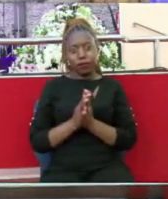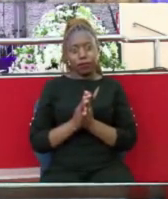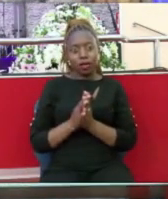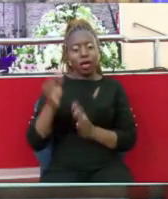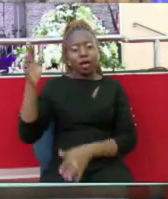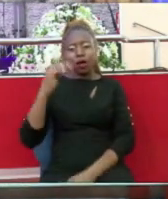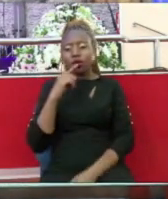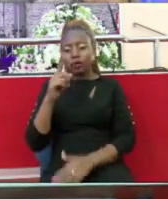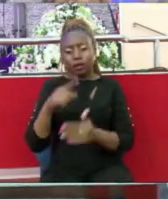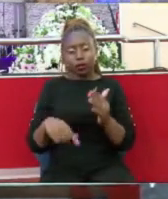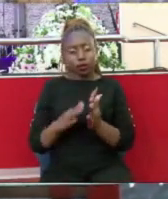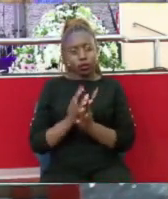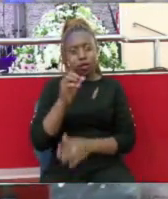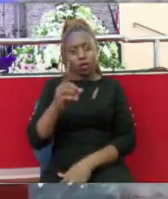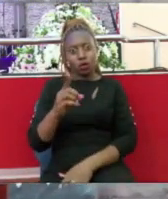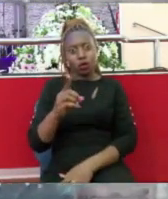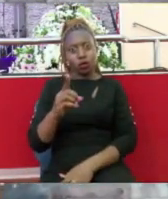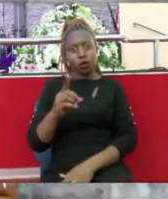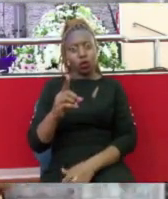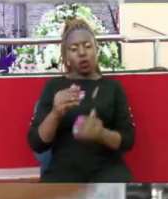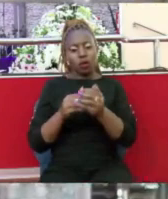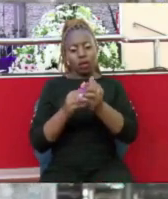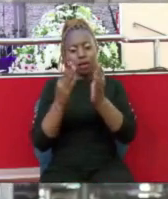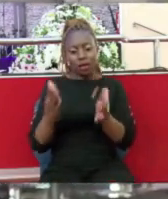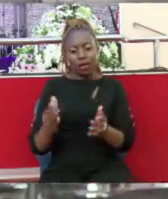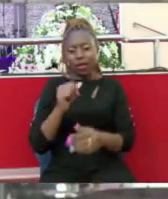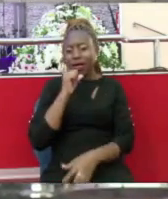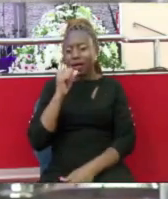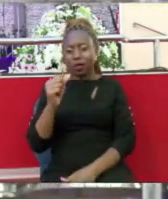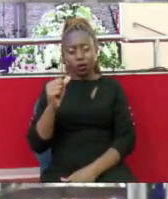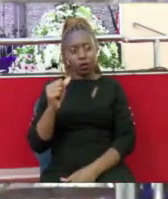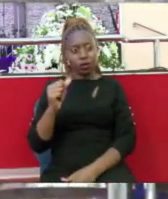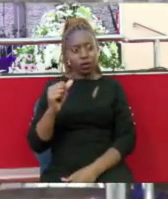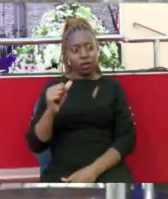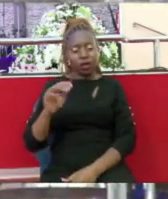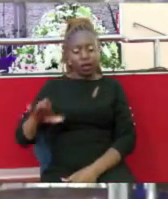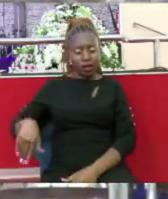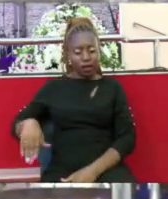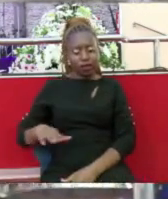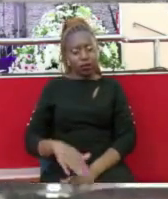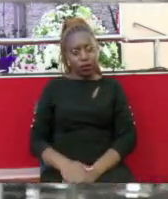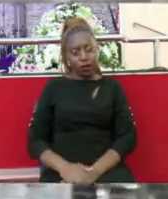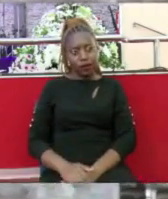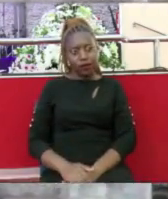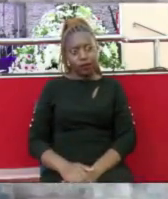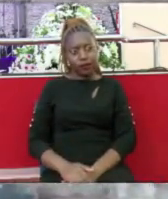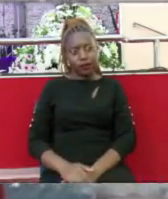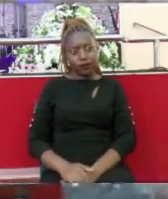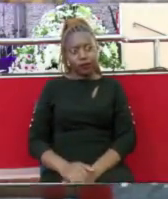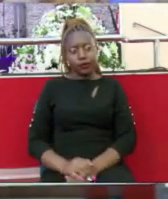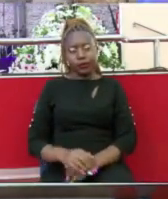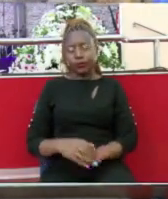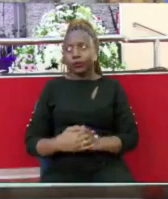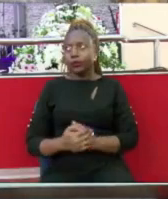the tail. Wakati anasema ni kichwa ila si mkia. Where he says I will supply your needs according to the riches in glory. Abia anasema nitakuwa mwatalizi wako